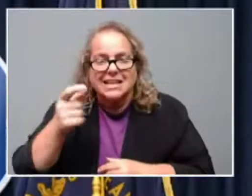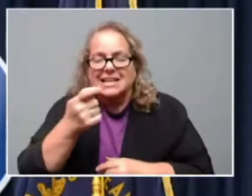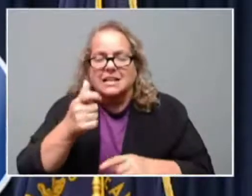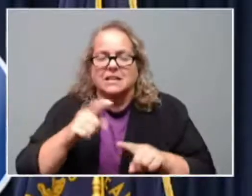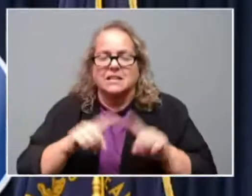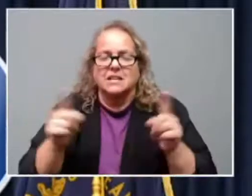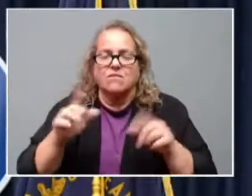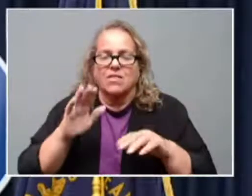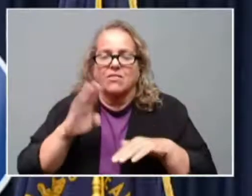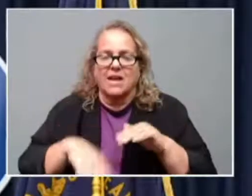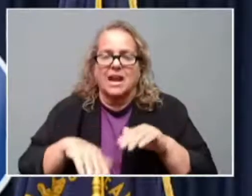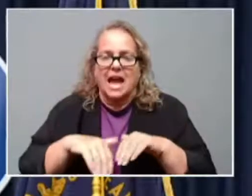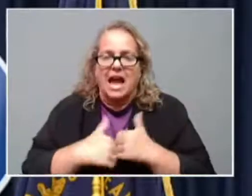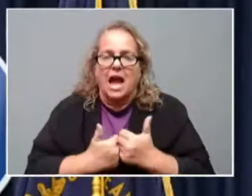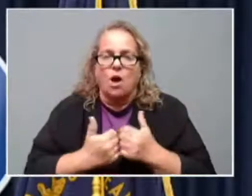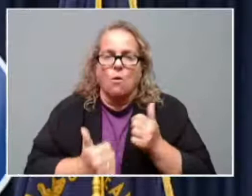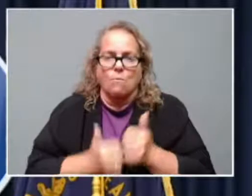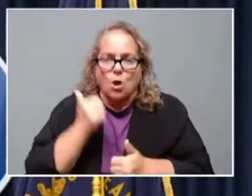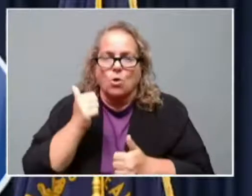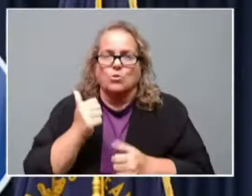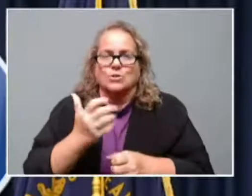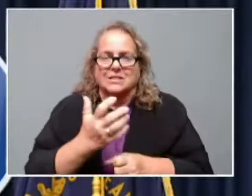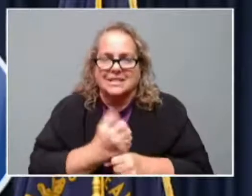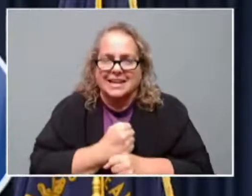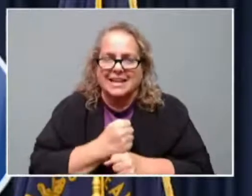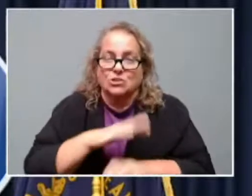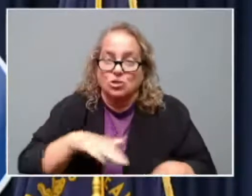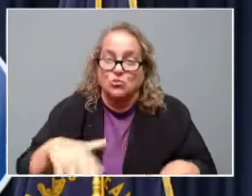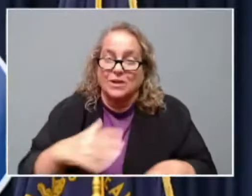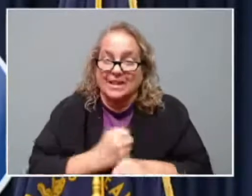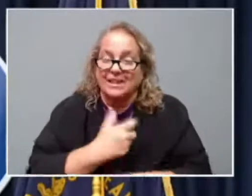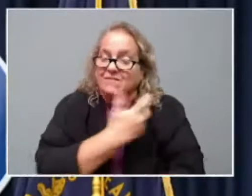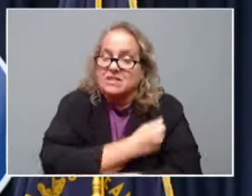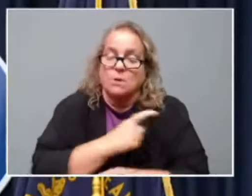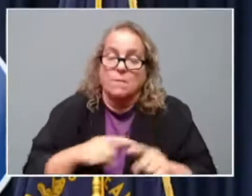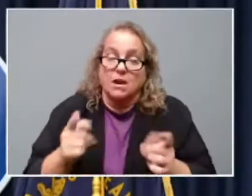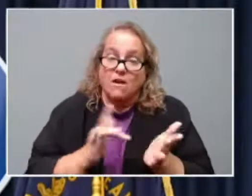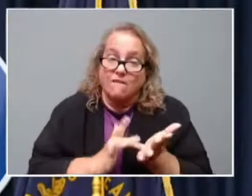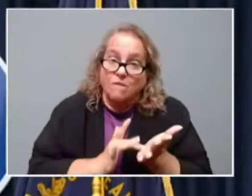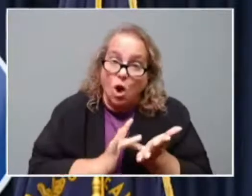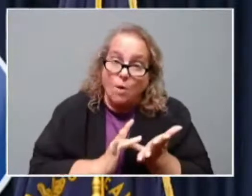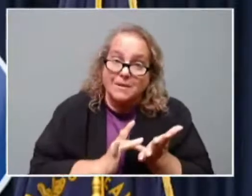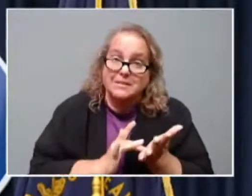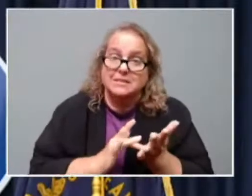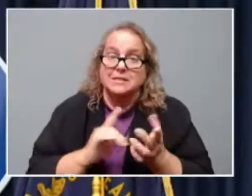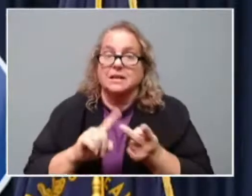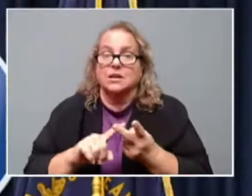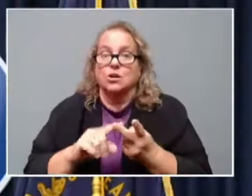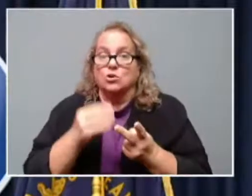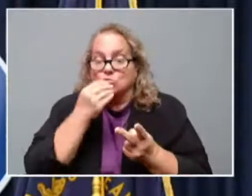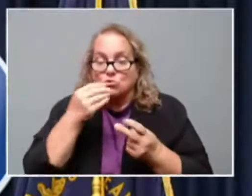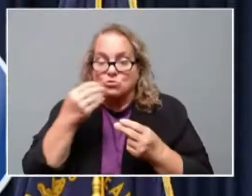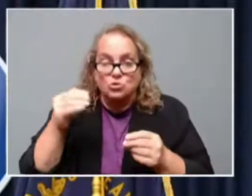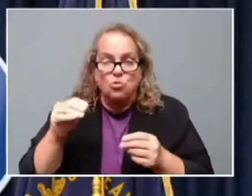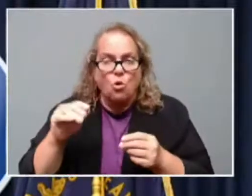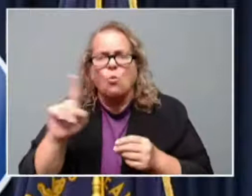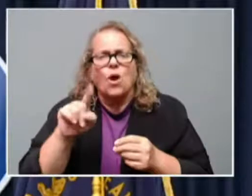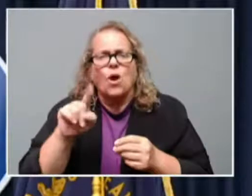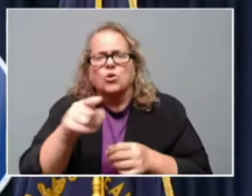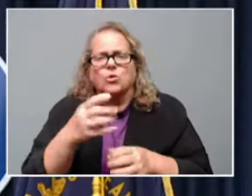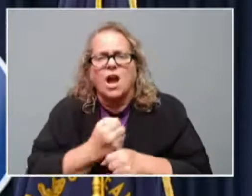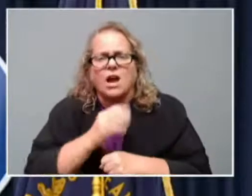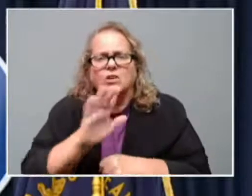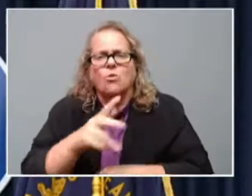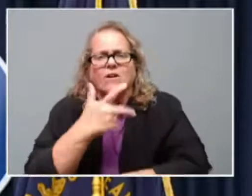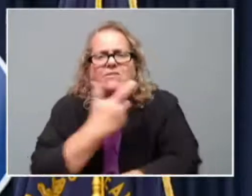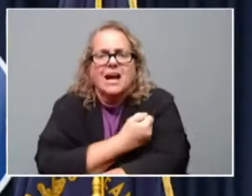you really want to look at your pharmacies and your grocery stores and the place that you, as an individual, got your vaccine to sign your child up for one. The